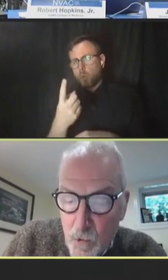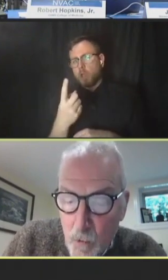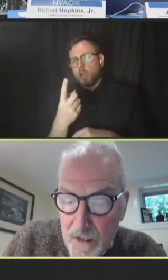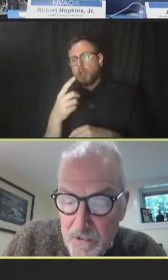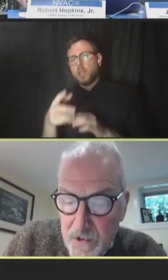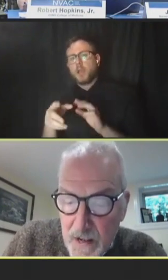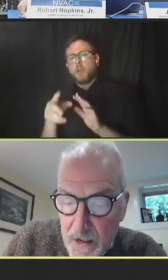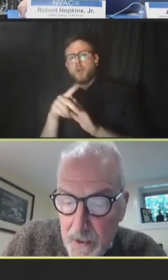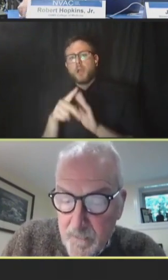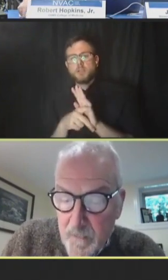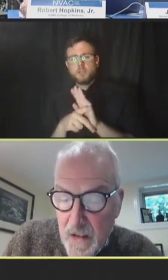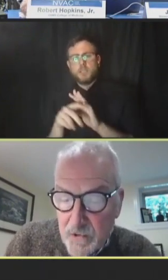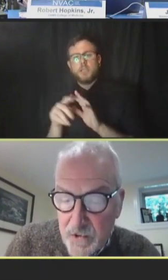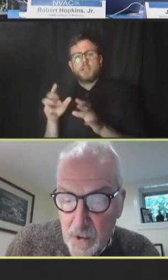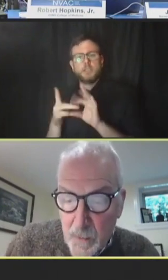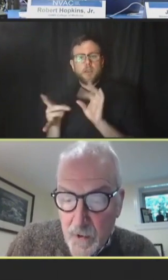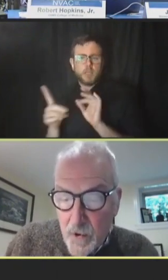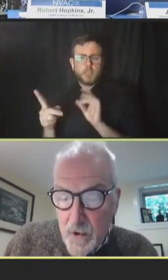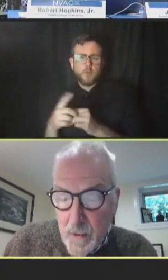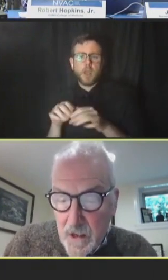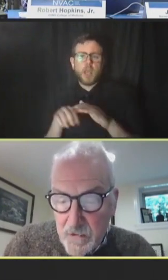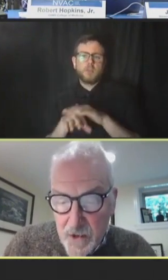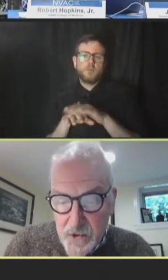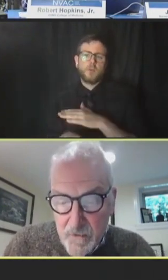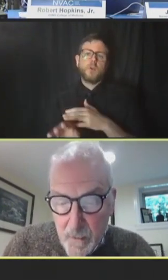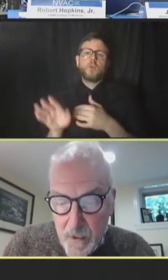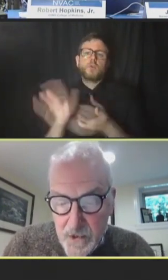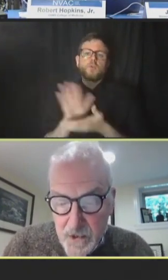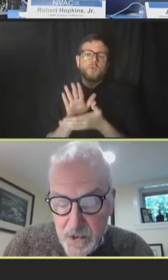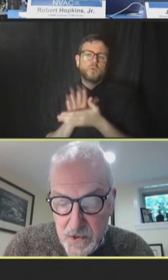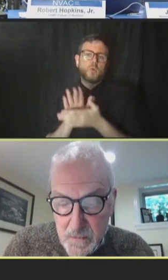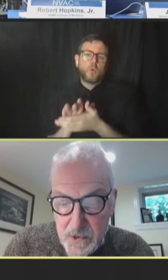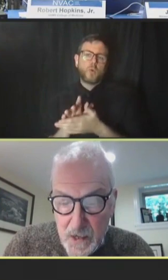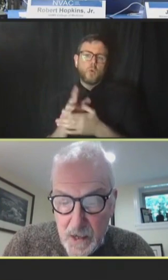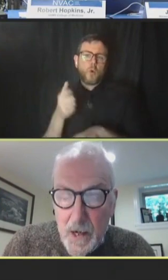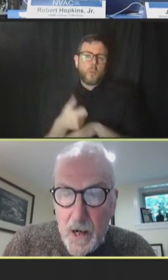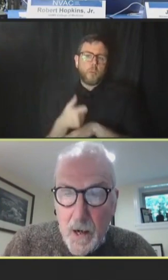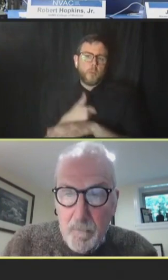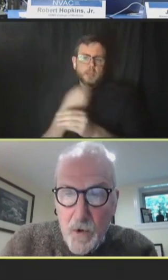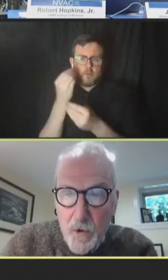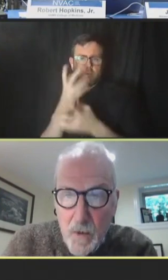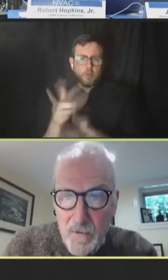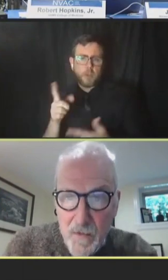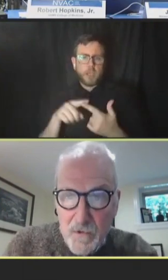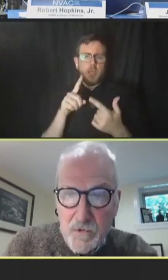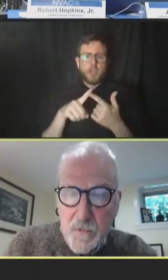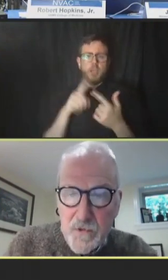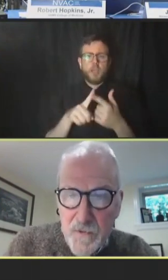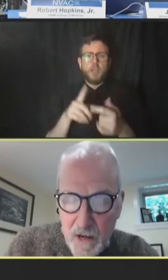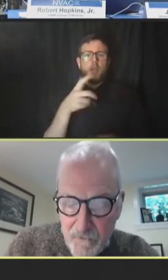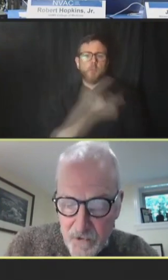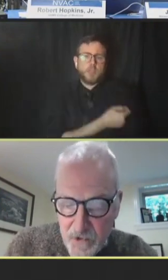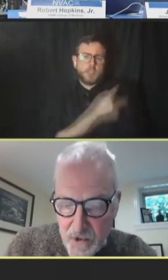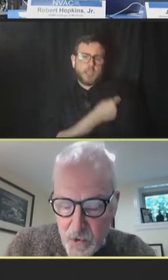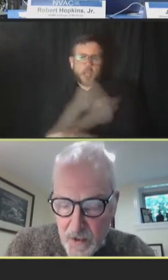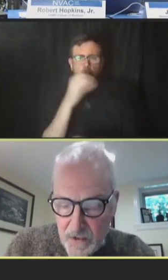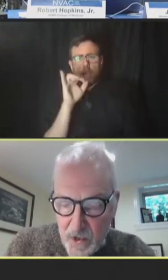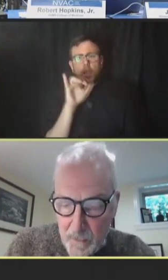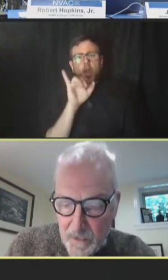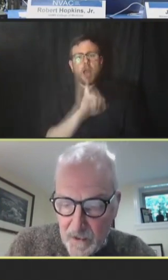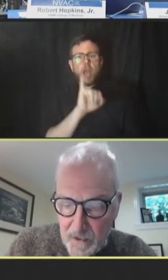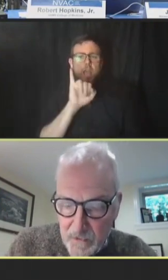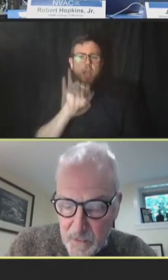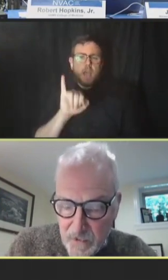to school-based data and a second one on immunization information systems. There are a number of other specific efforts NACHO